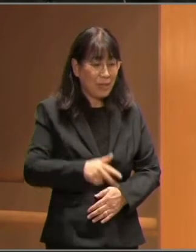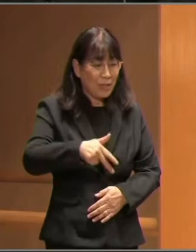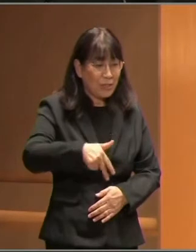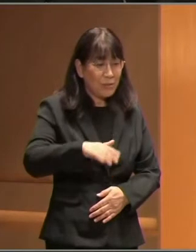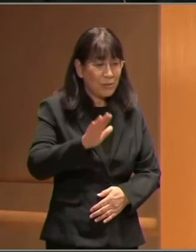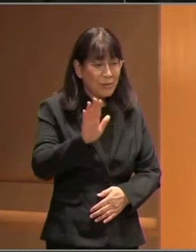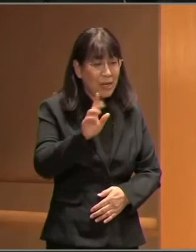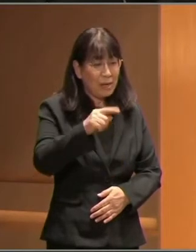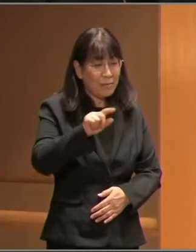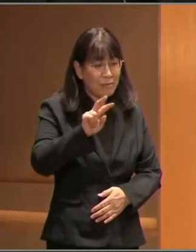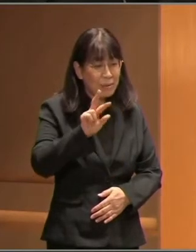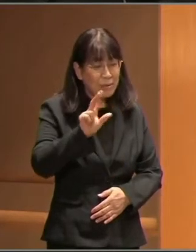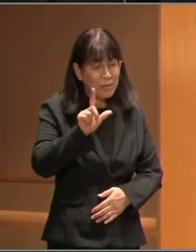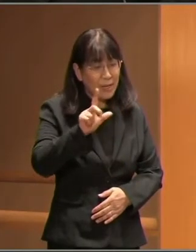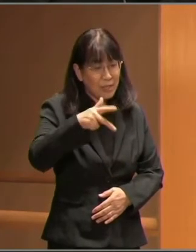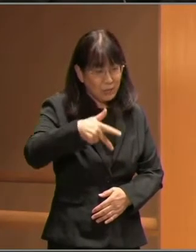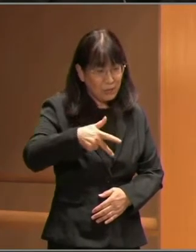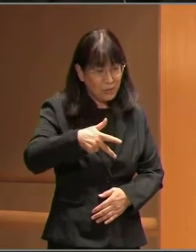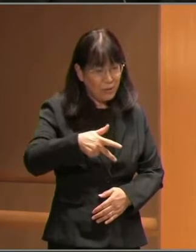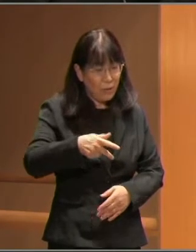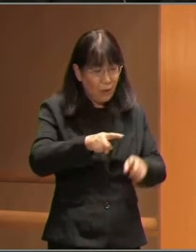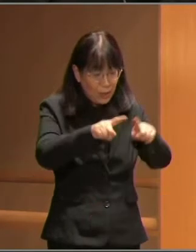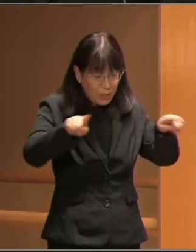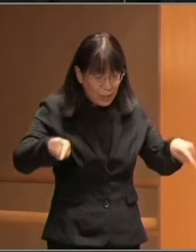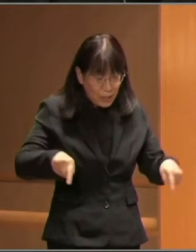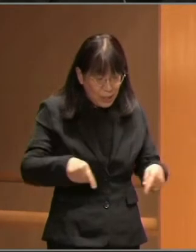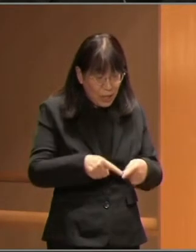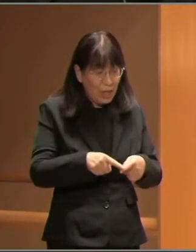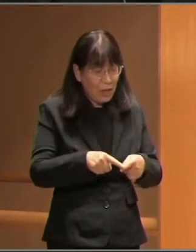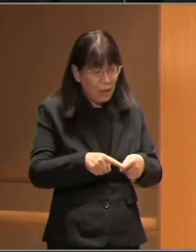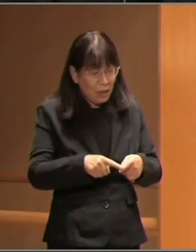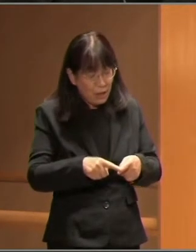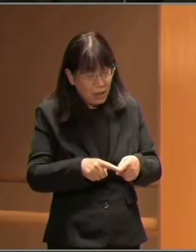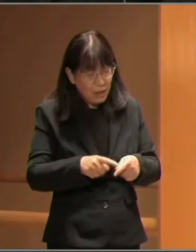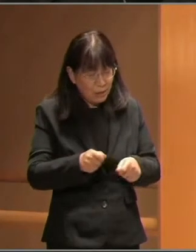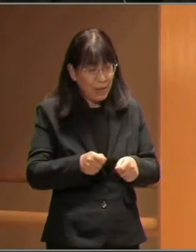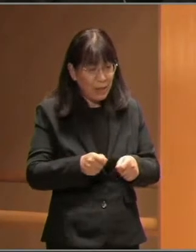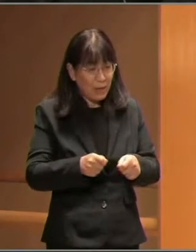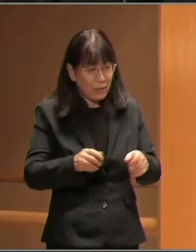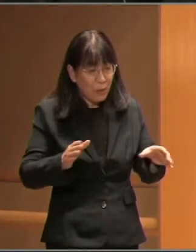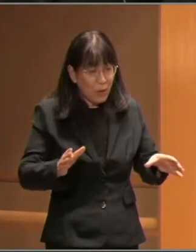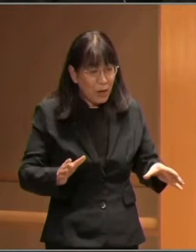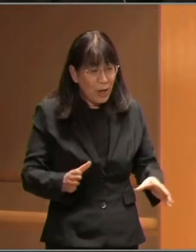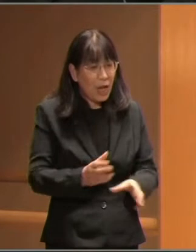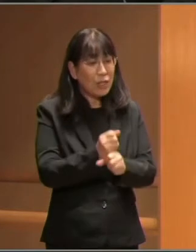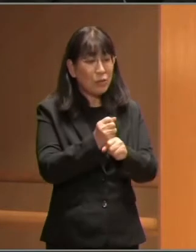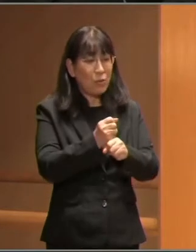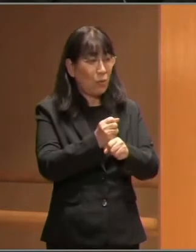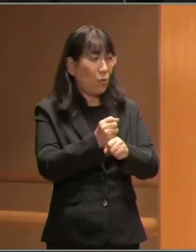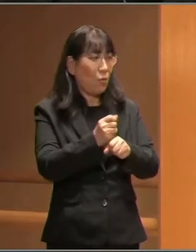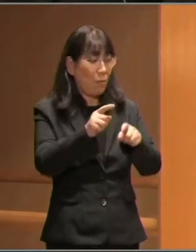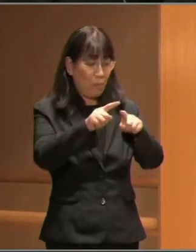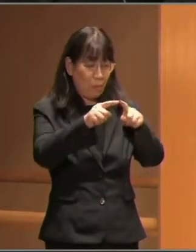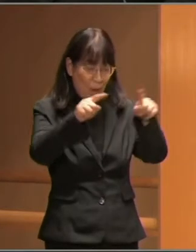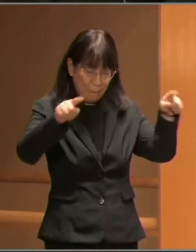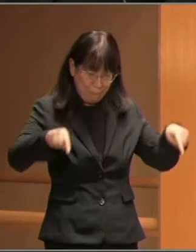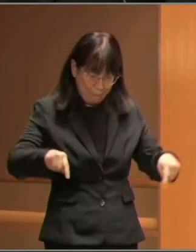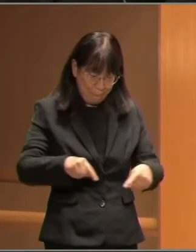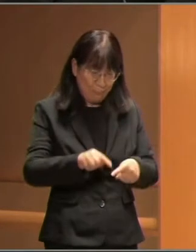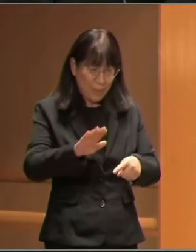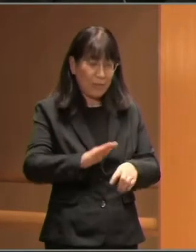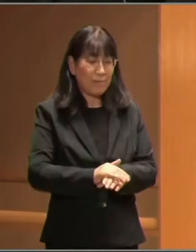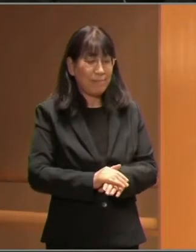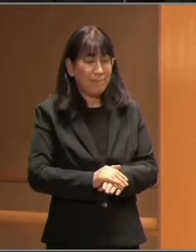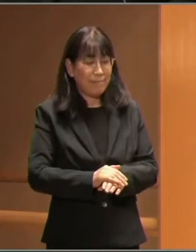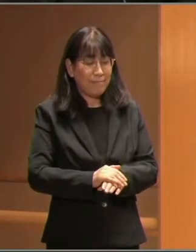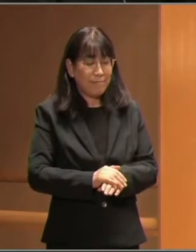This shows the stainless steel plate, and these plates are being used to dry the paper